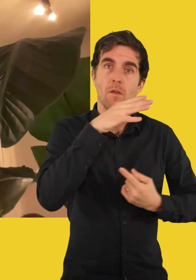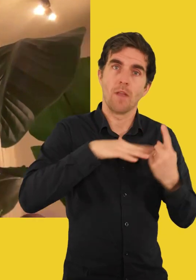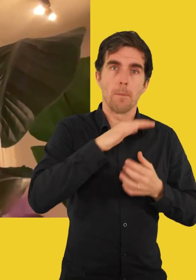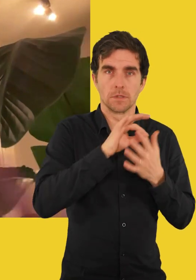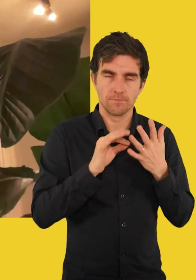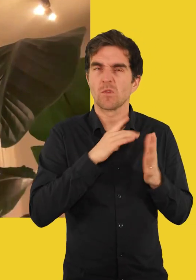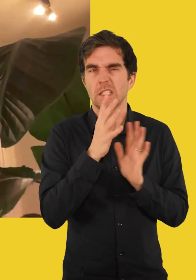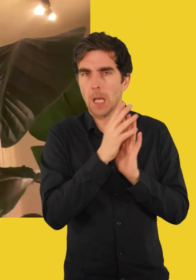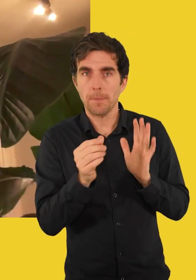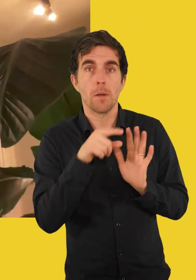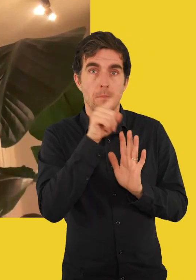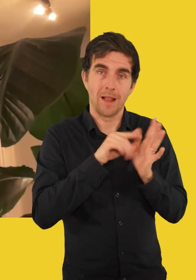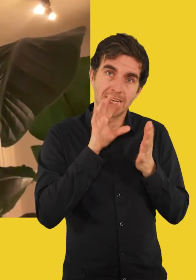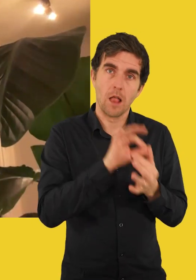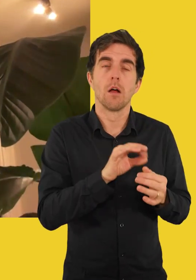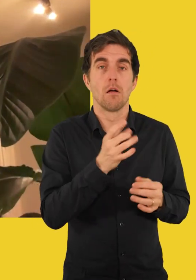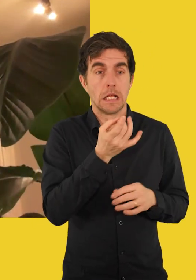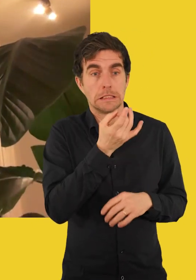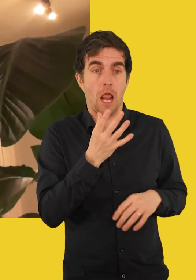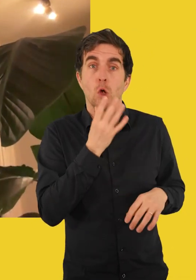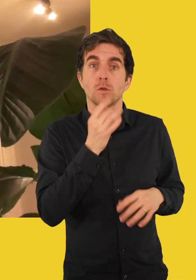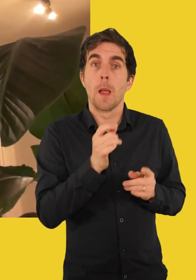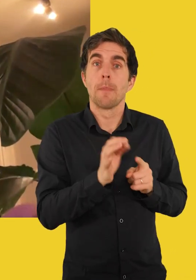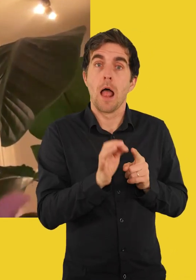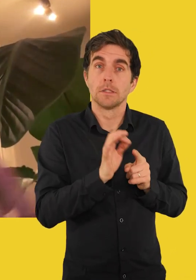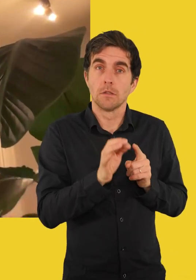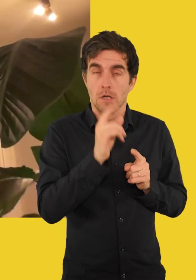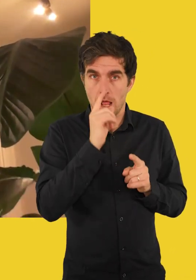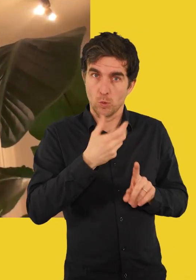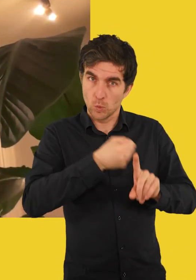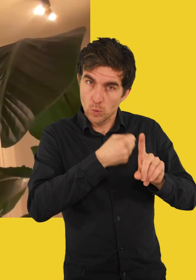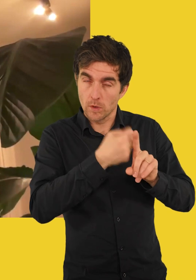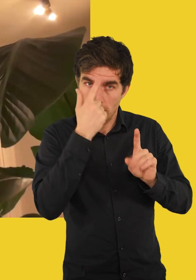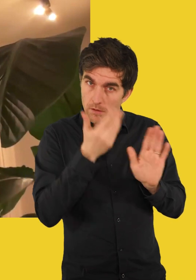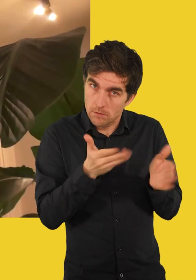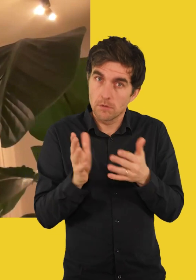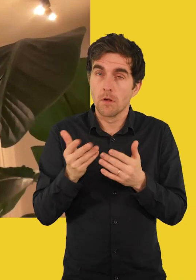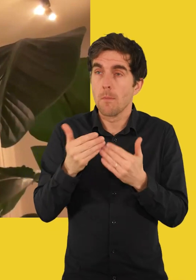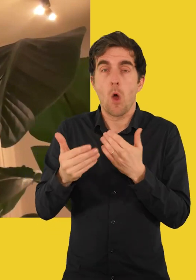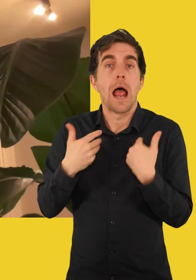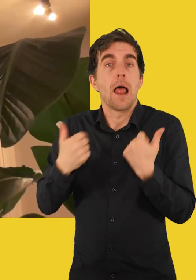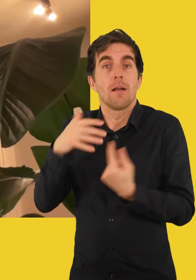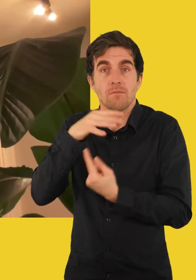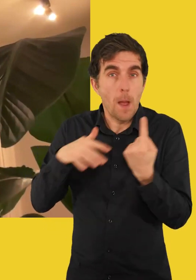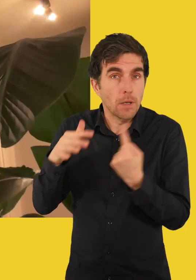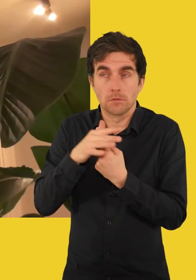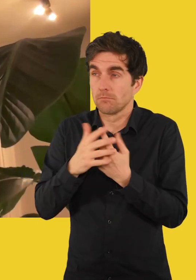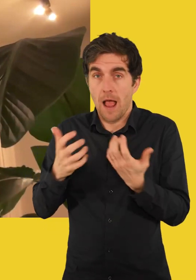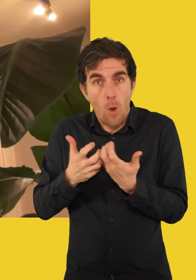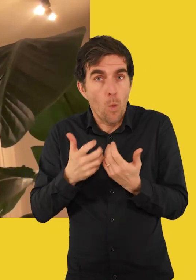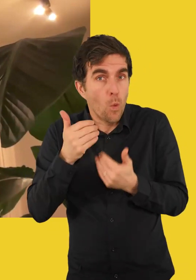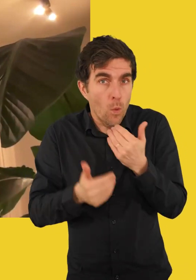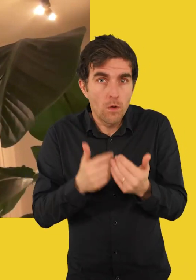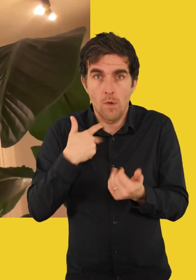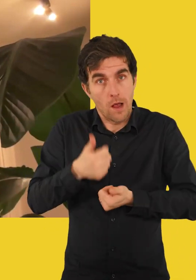for example, policies on single-use plastics. You can think about enforcing the right to a healthy environment and making that actually